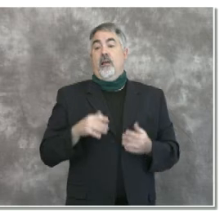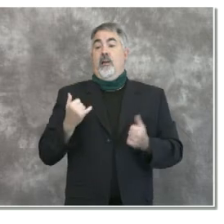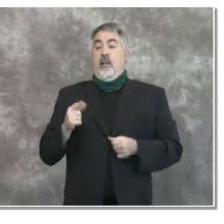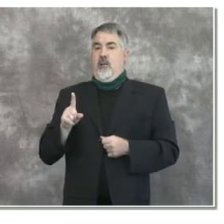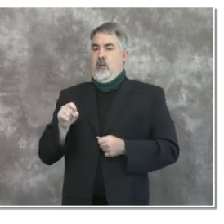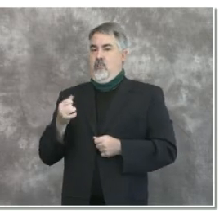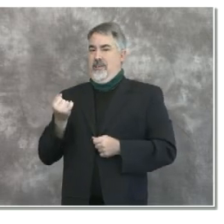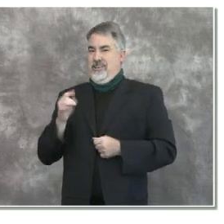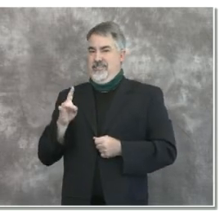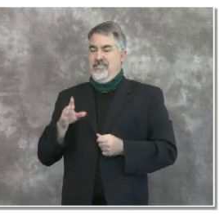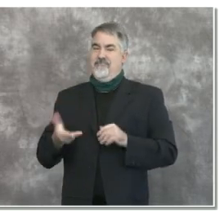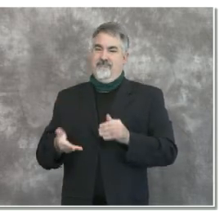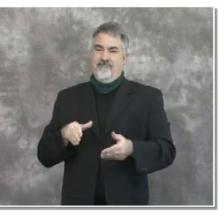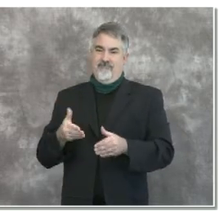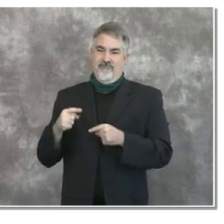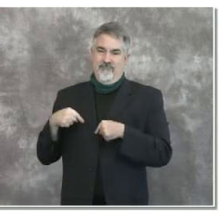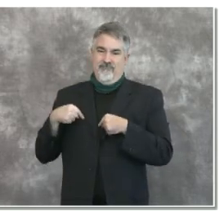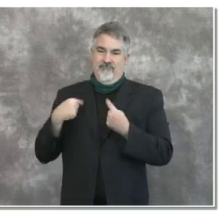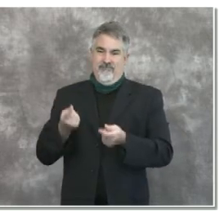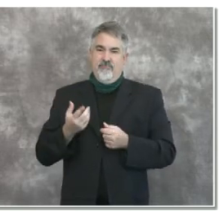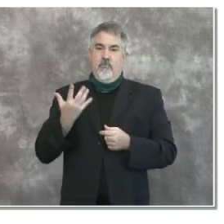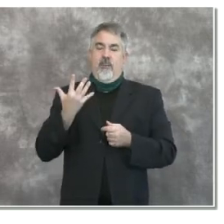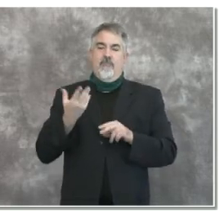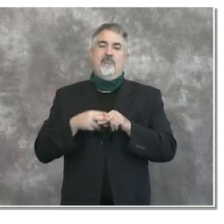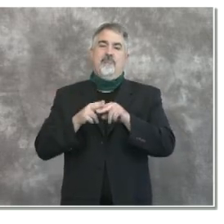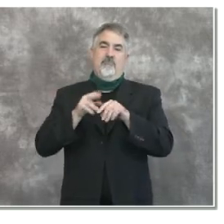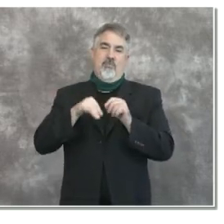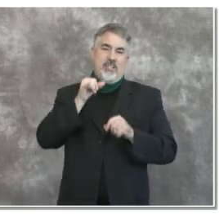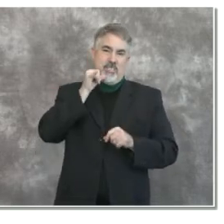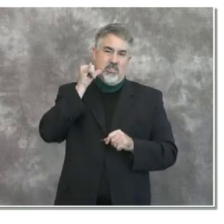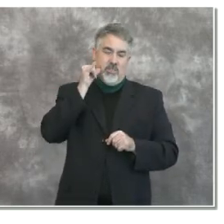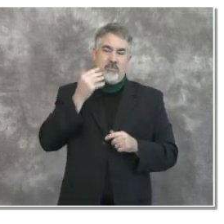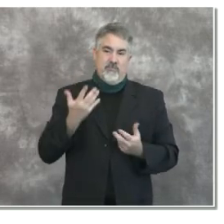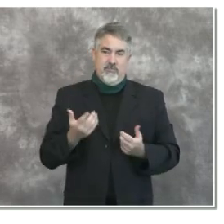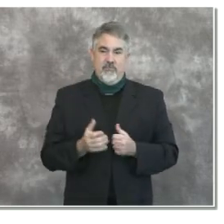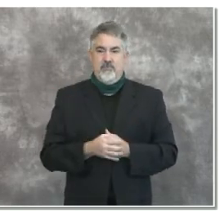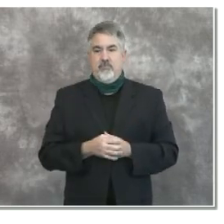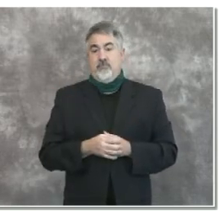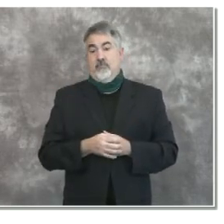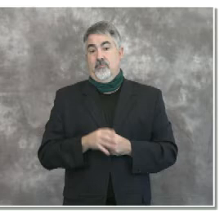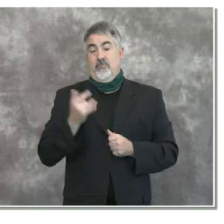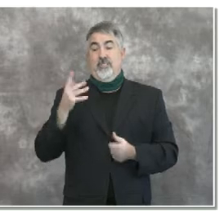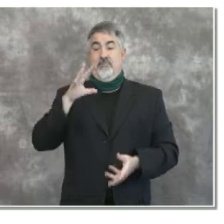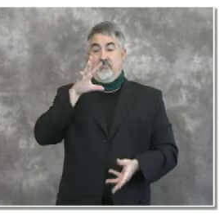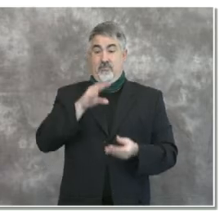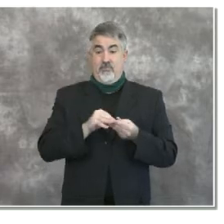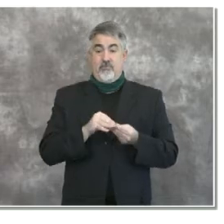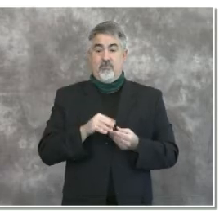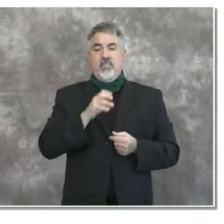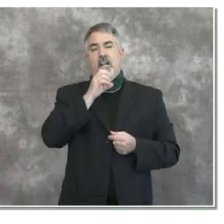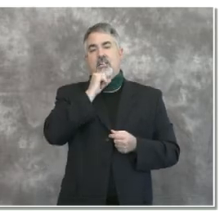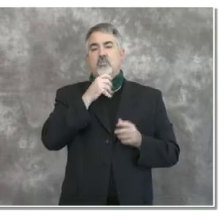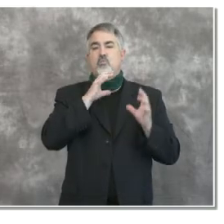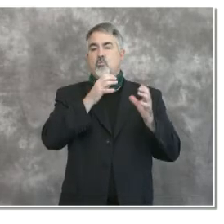includes 5 more deaths than reported yesterday. Of the total number of cases, the age range still remains